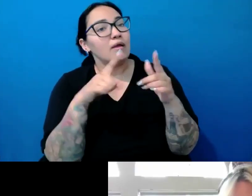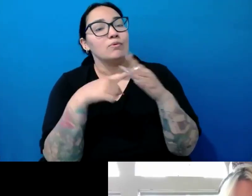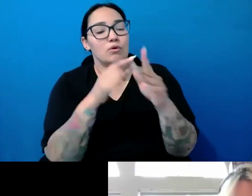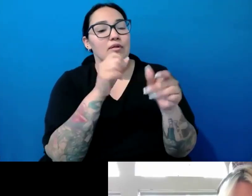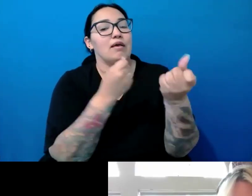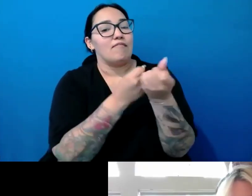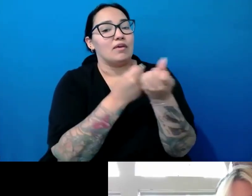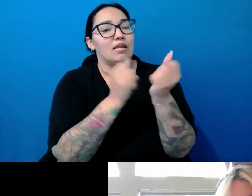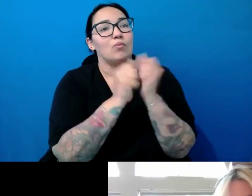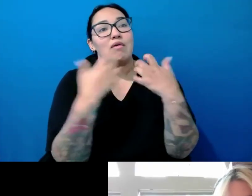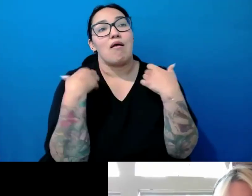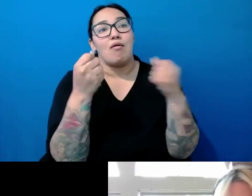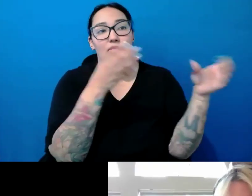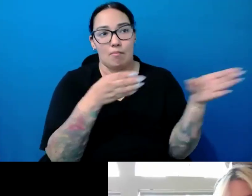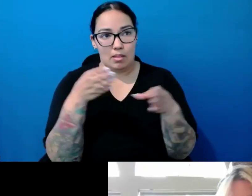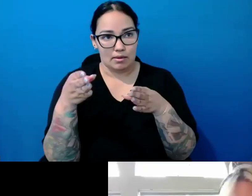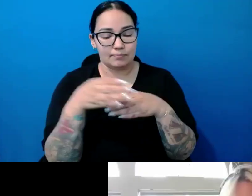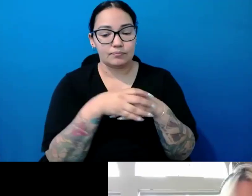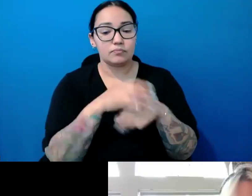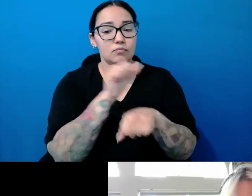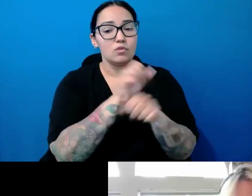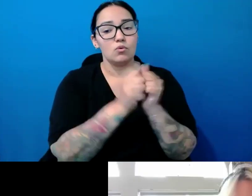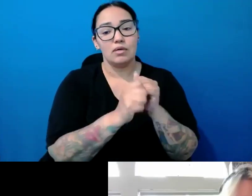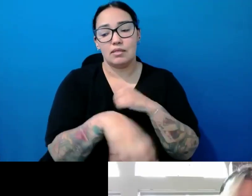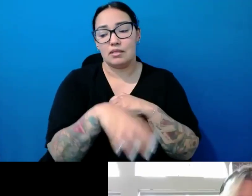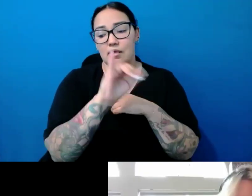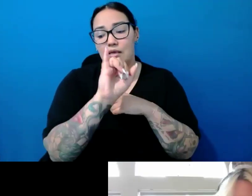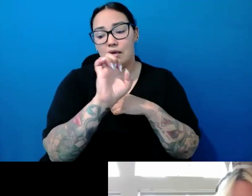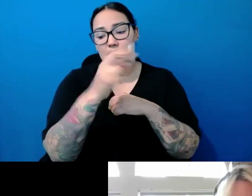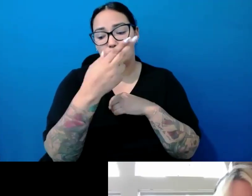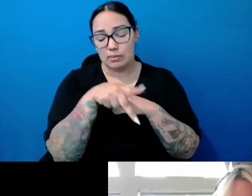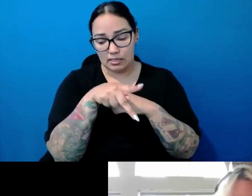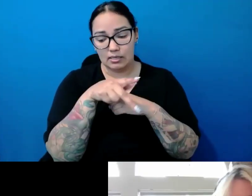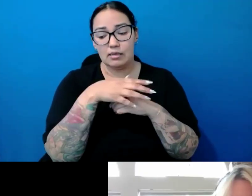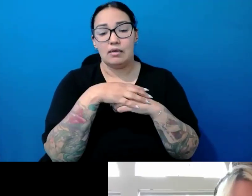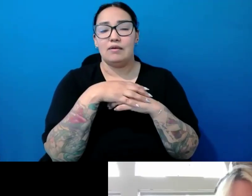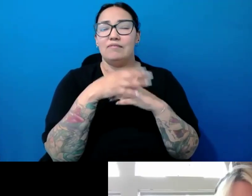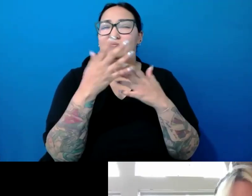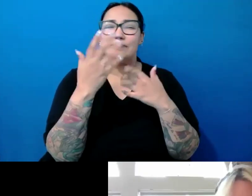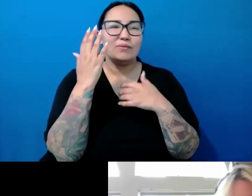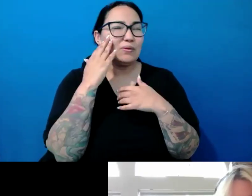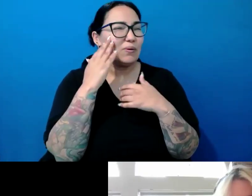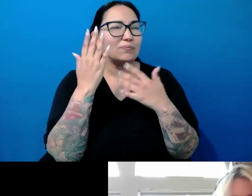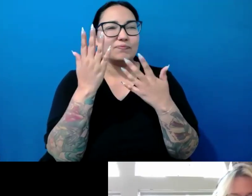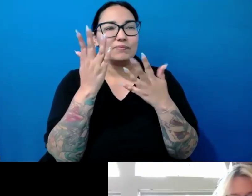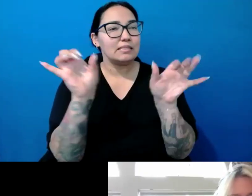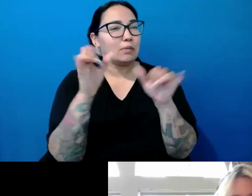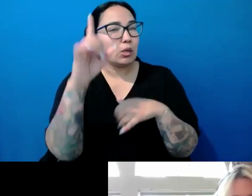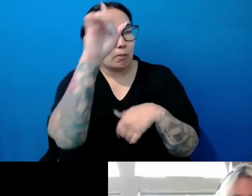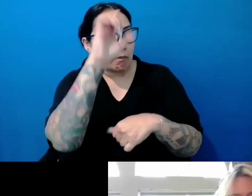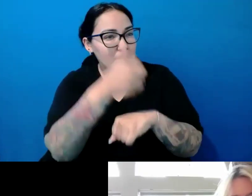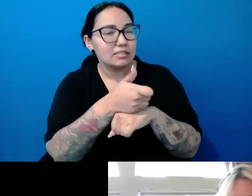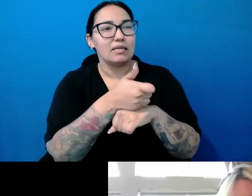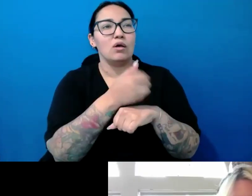health plan. We work with Inland Empire Health Plan, just very like-minded people who are like, how can we